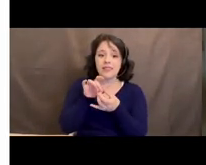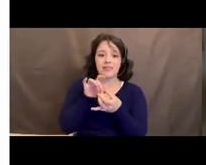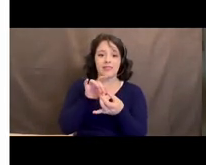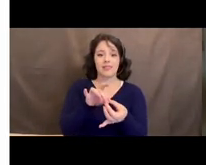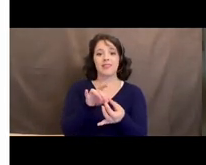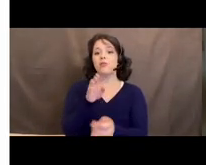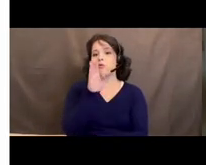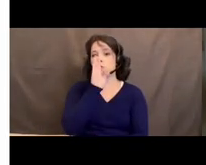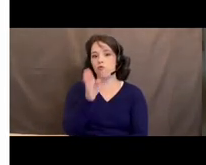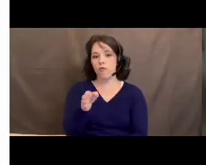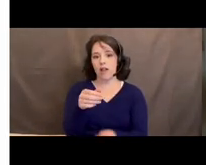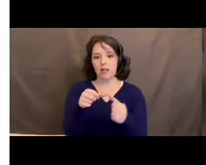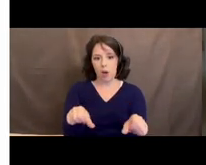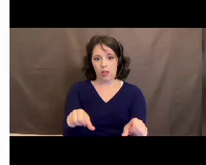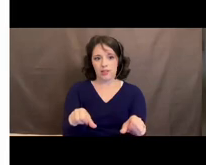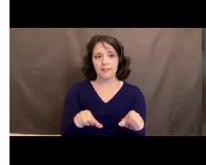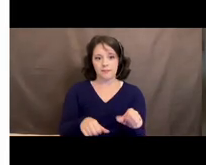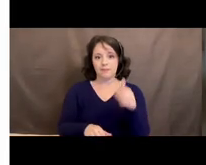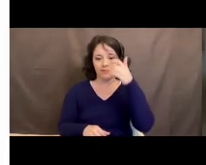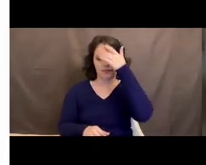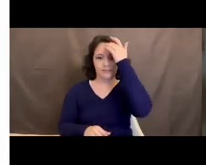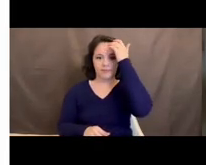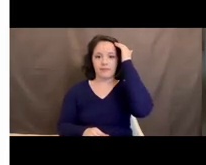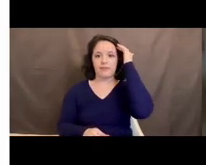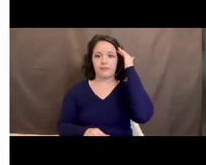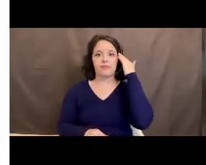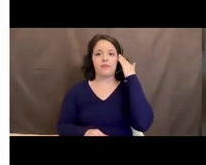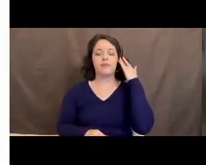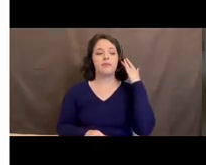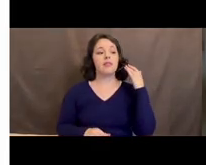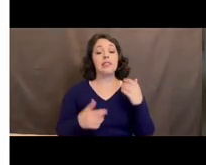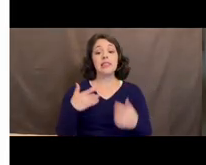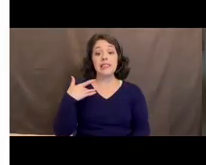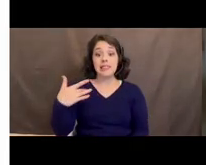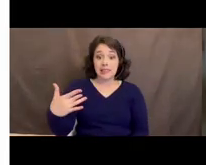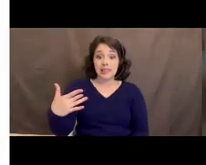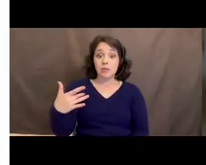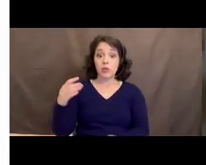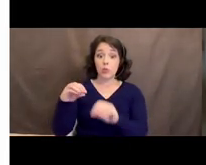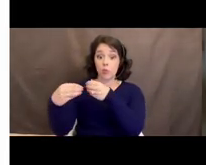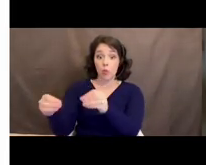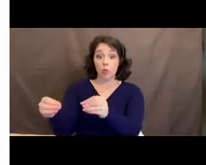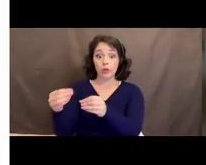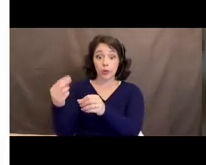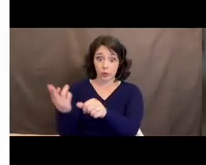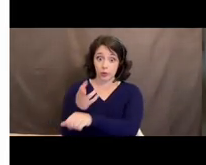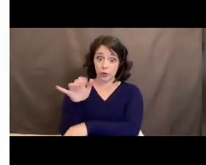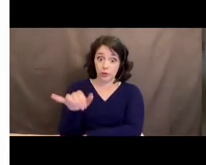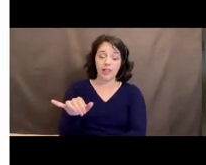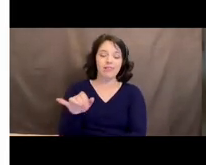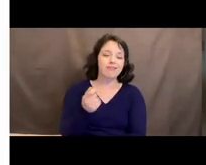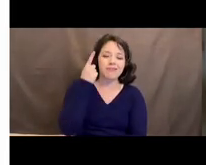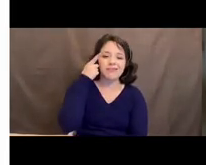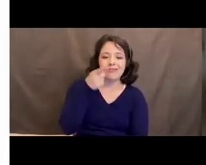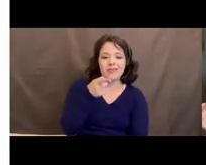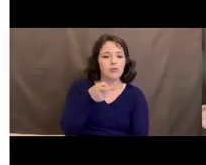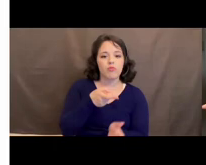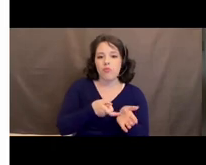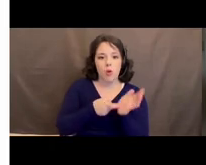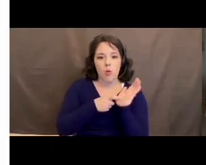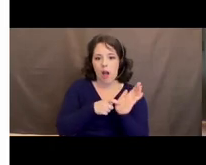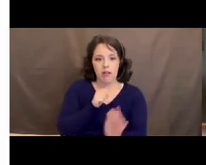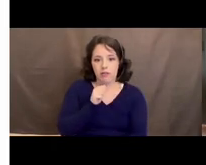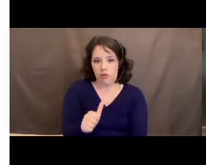deposits. I'm bringing this up because organizations do tend to utilize this feature, but you don't have to. We